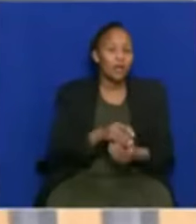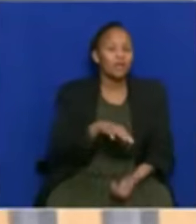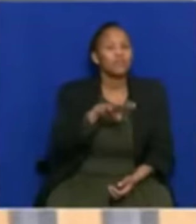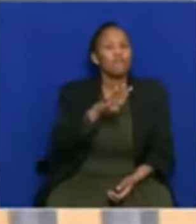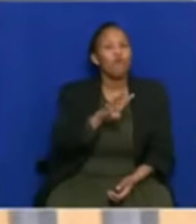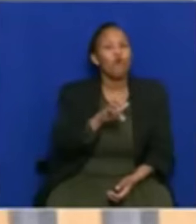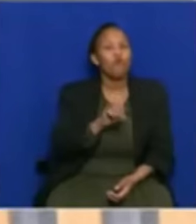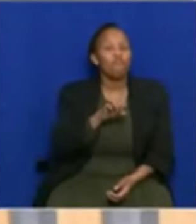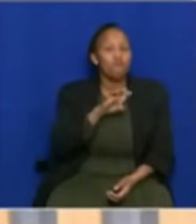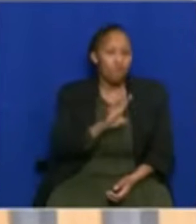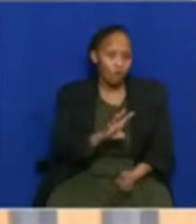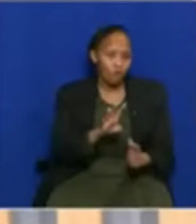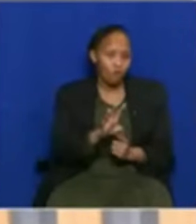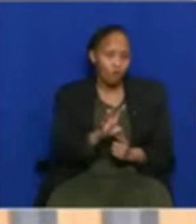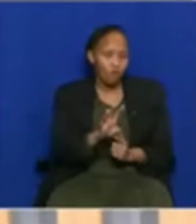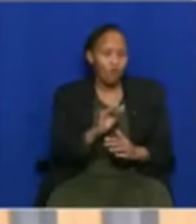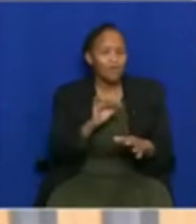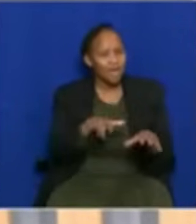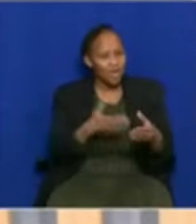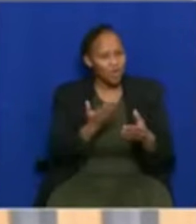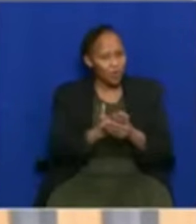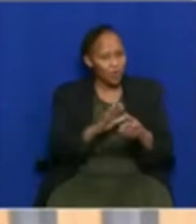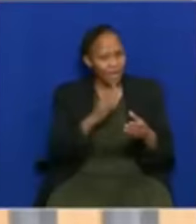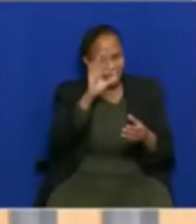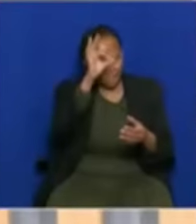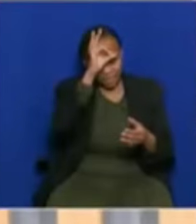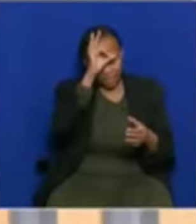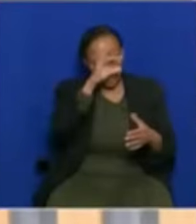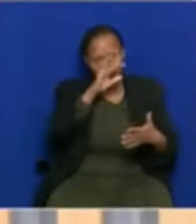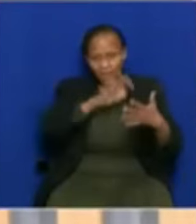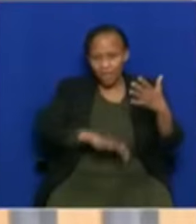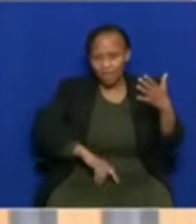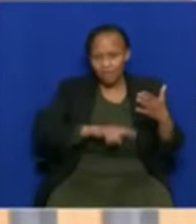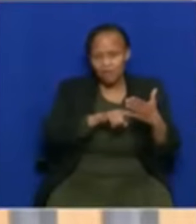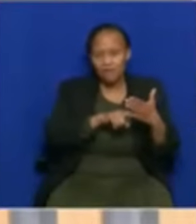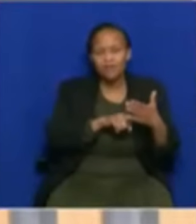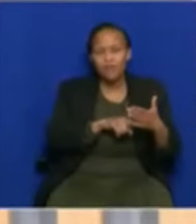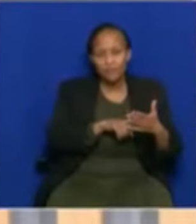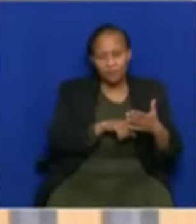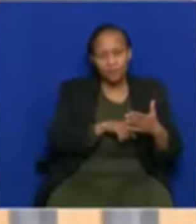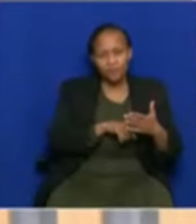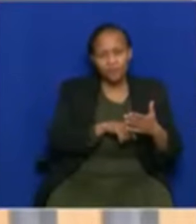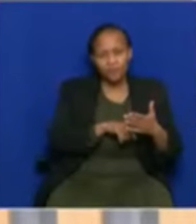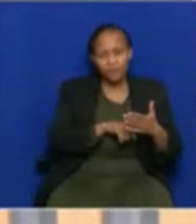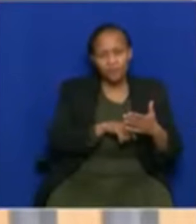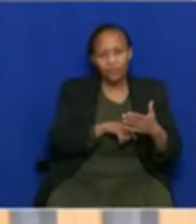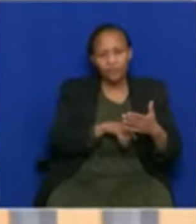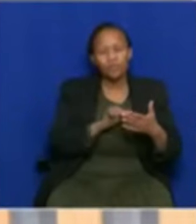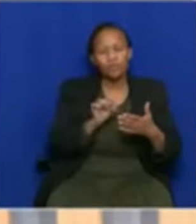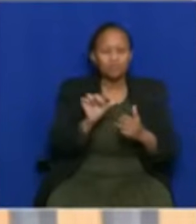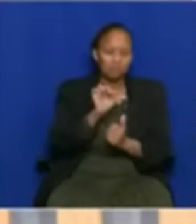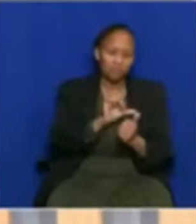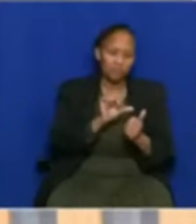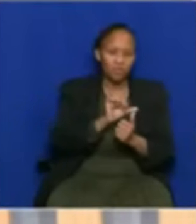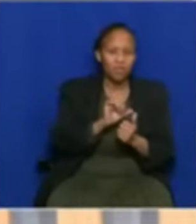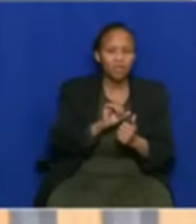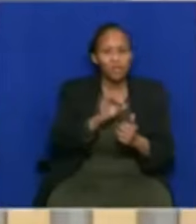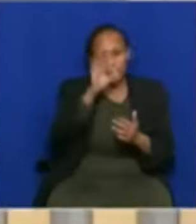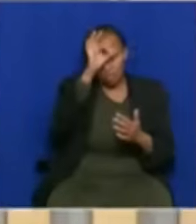the dockets that we started with. But let me just go to CAS 404. When you look at the docket of CAS